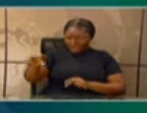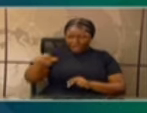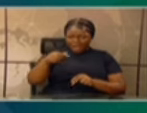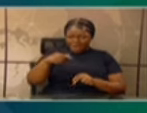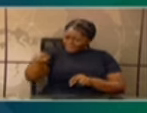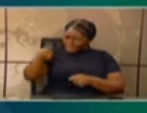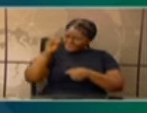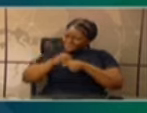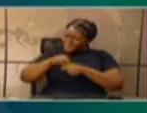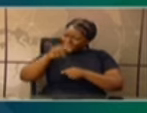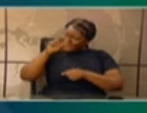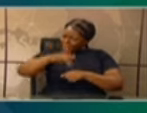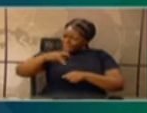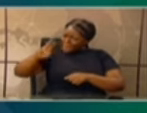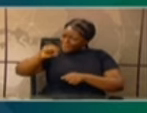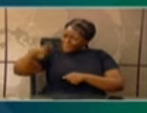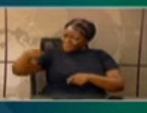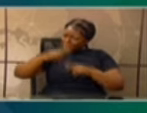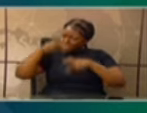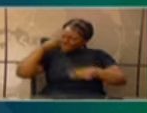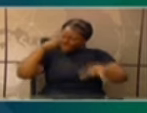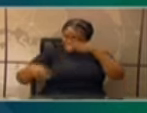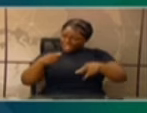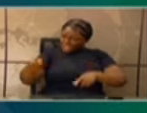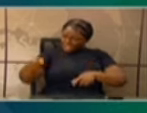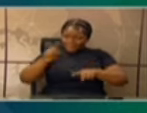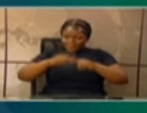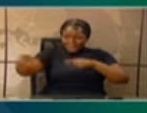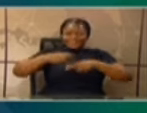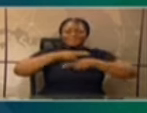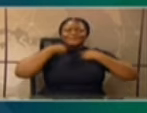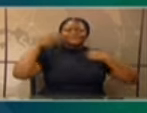But the title so, why the bet maker?